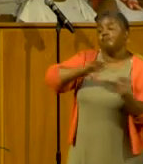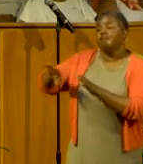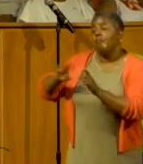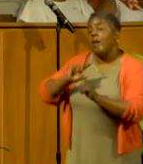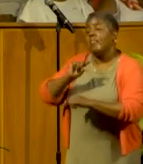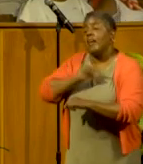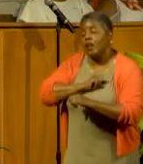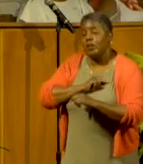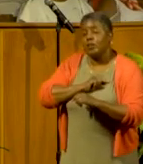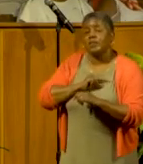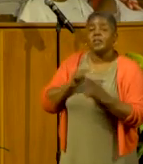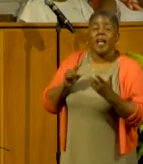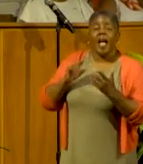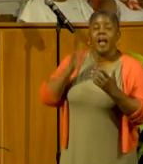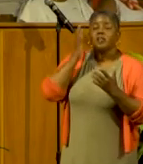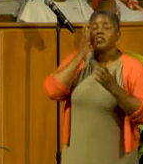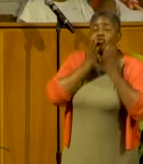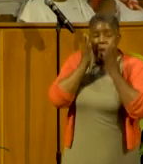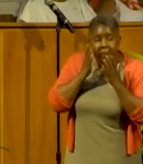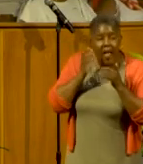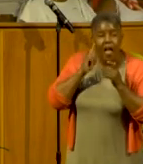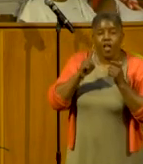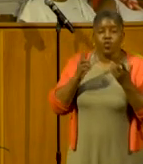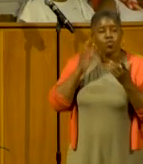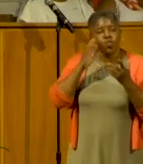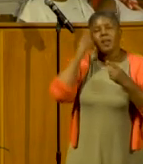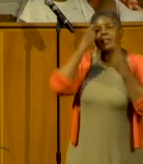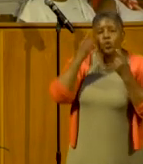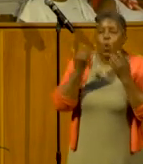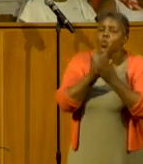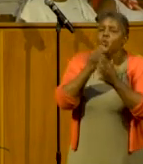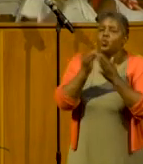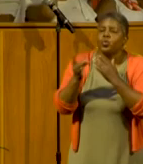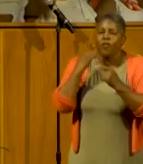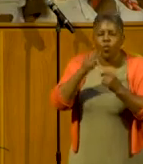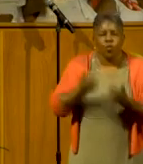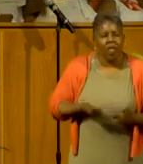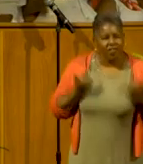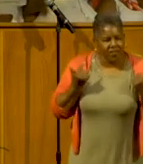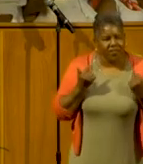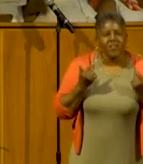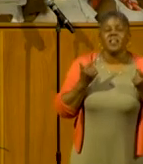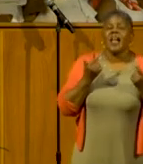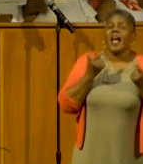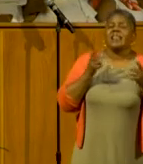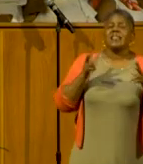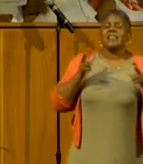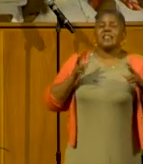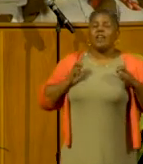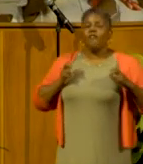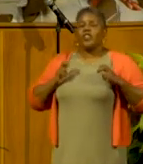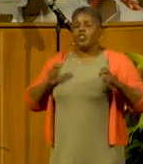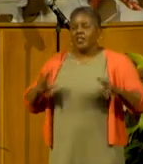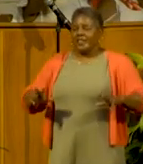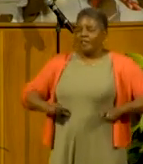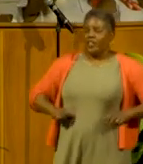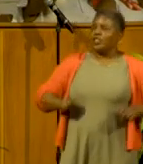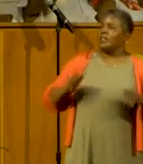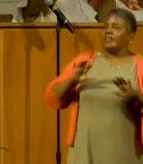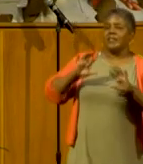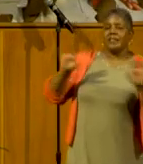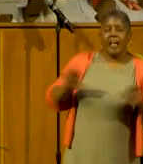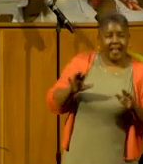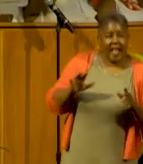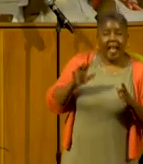shame about your past choices and you reconsider new choices for your life. It's Selfish Sunday, the day you decide that